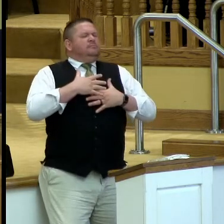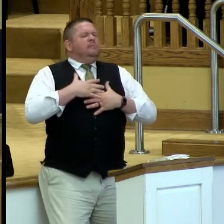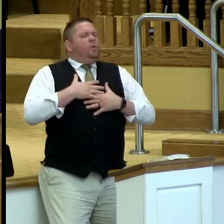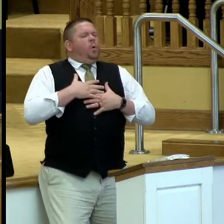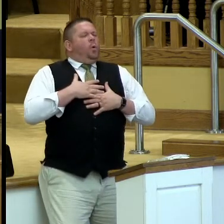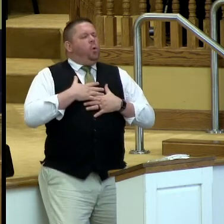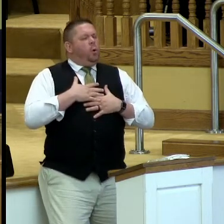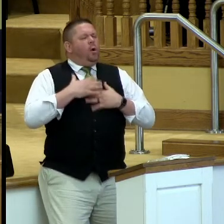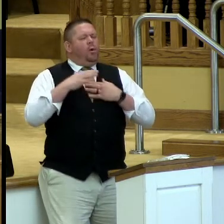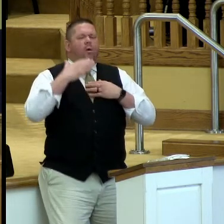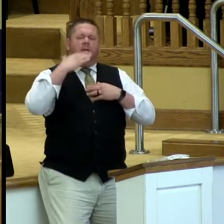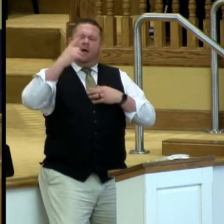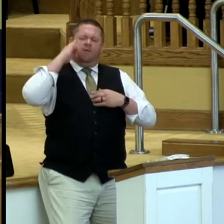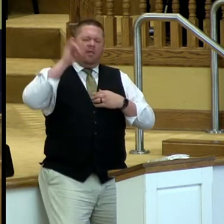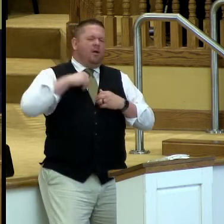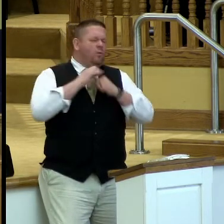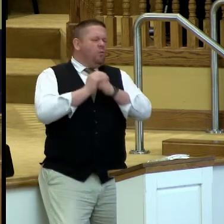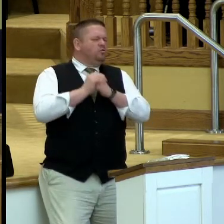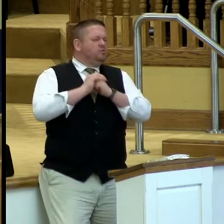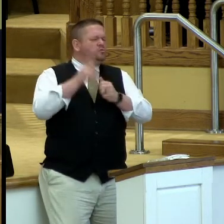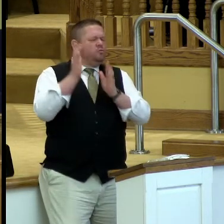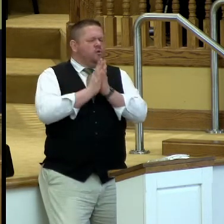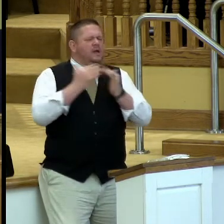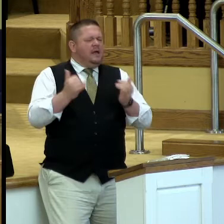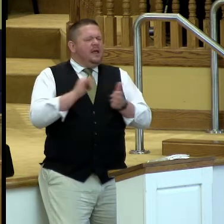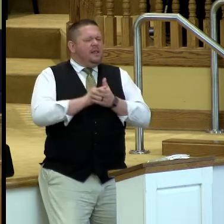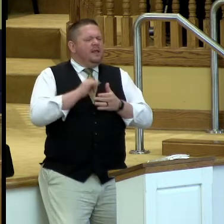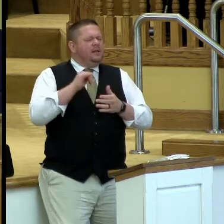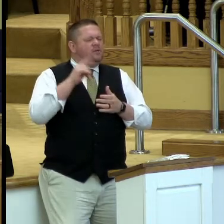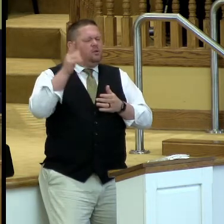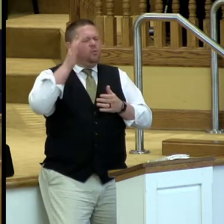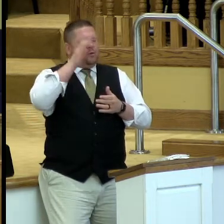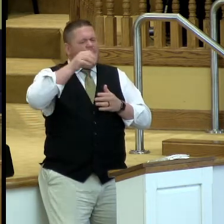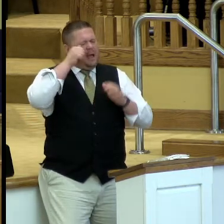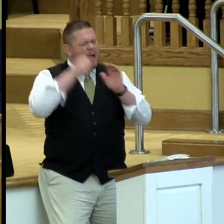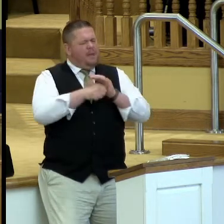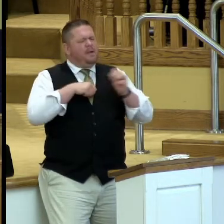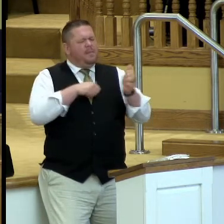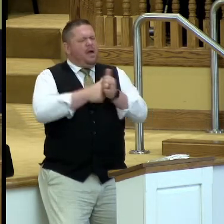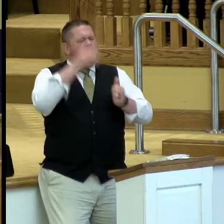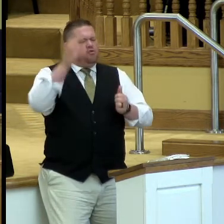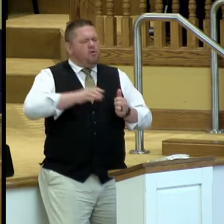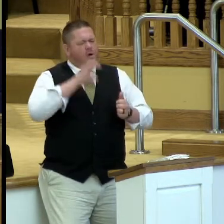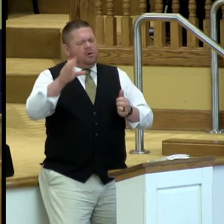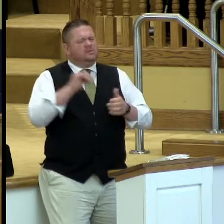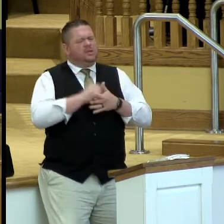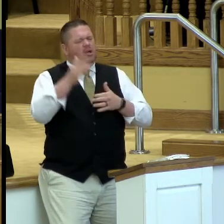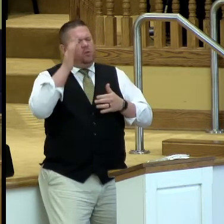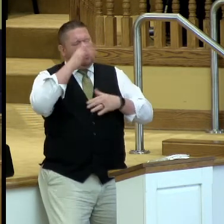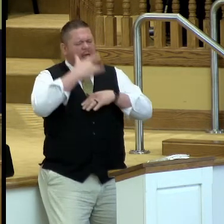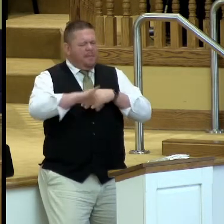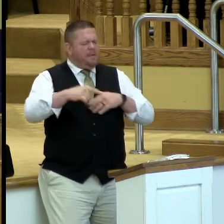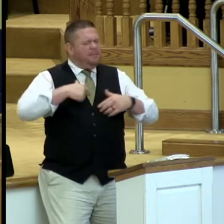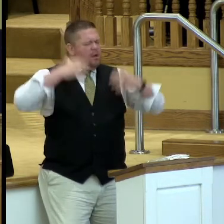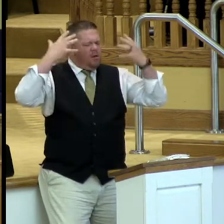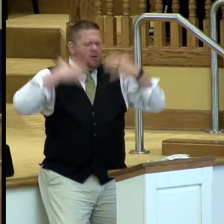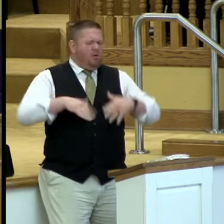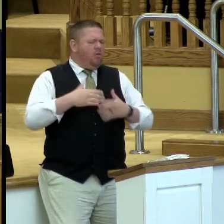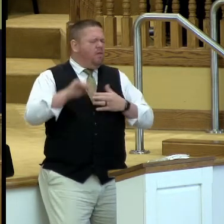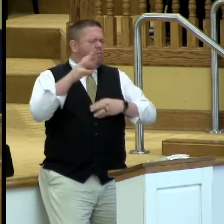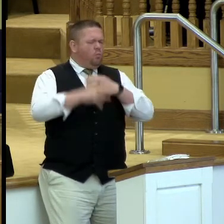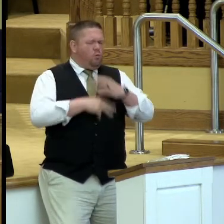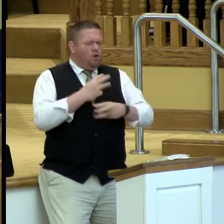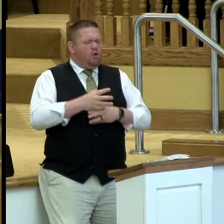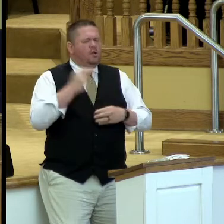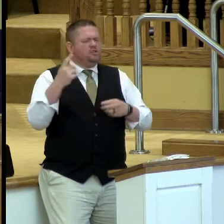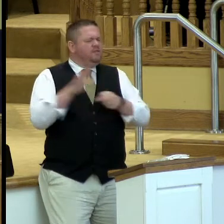lungs, Lord, to serve and worship you, Father. We pray now, Lord, that you would hide me behind the cross, Father, that you would empty me of all the things of